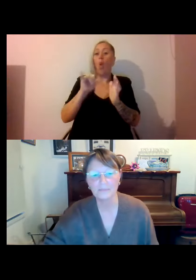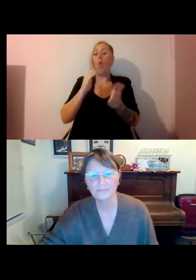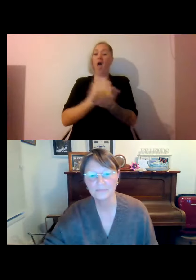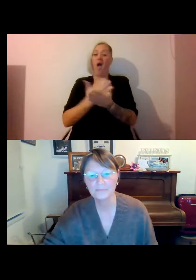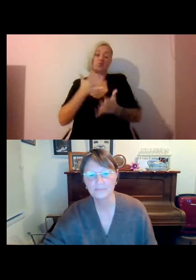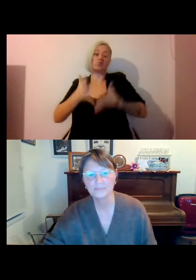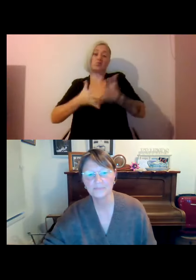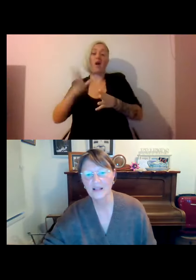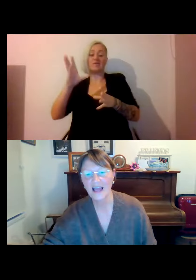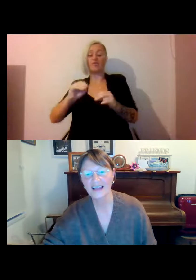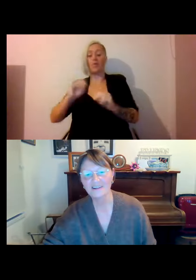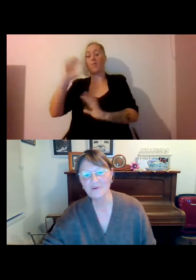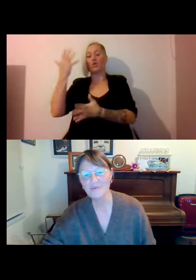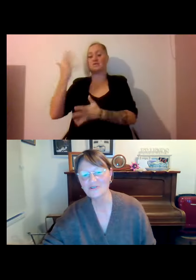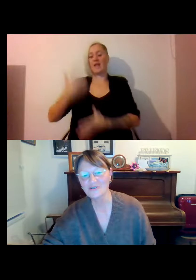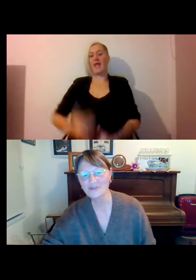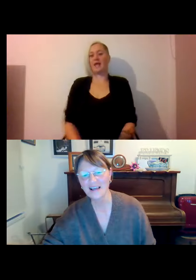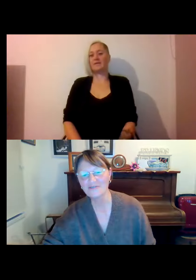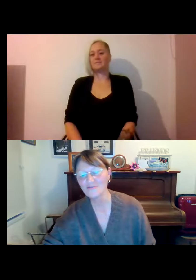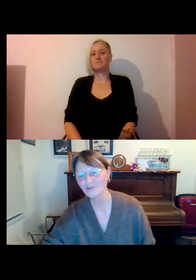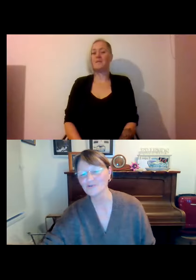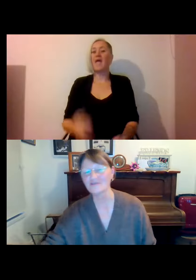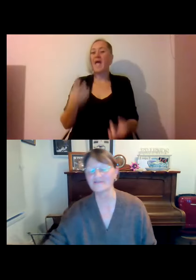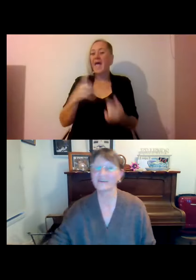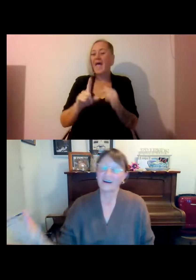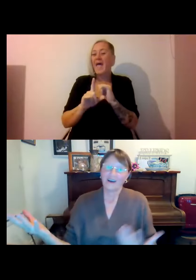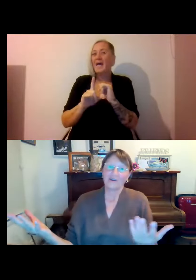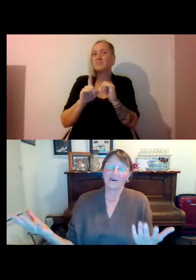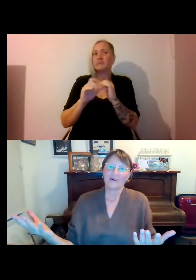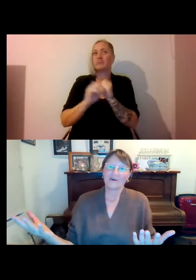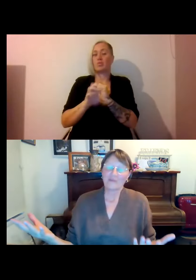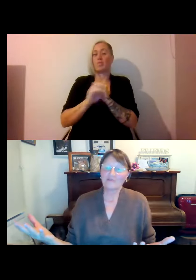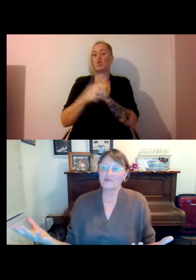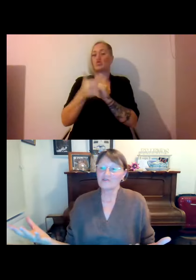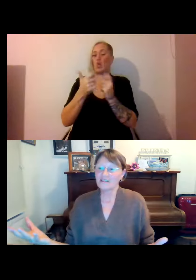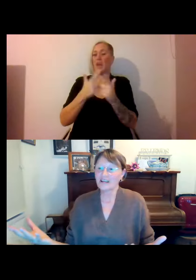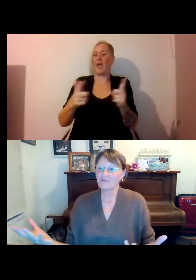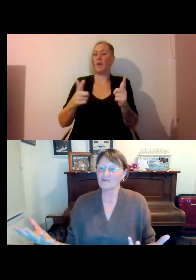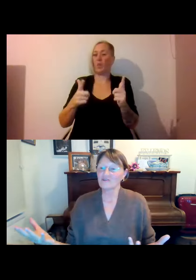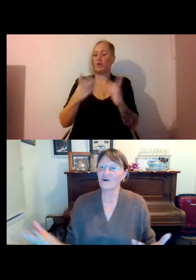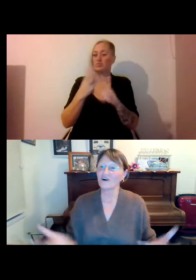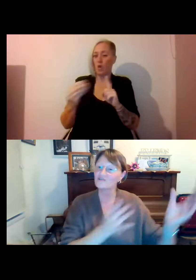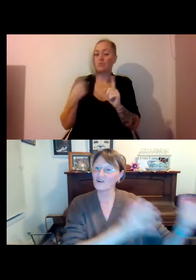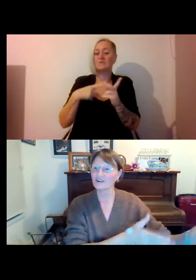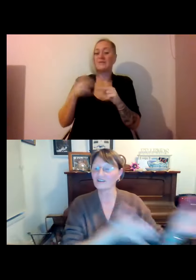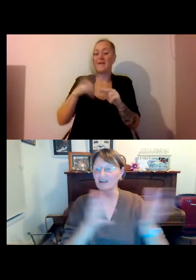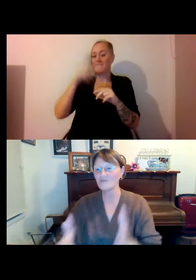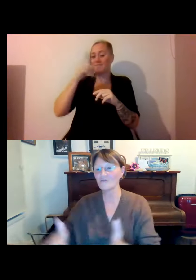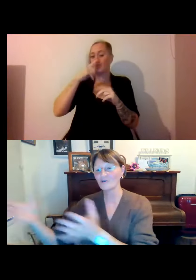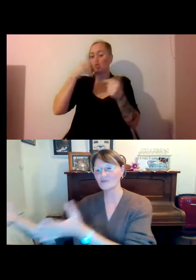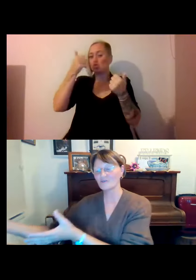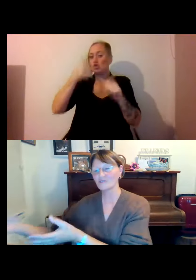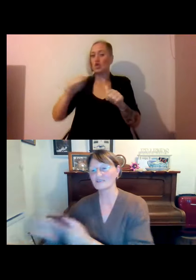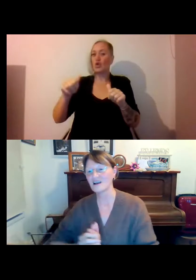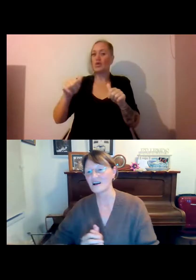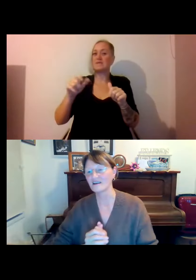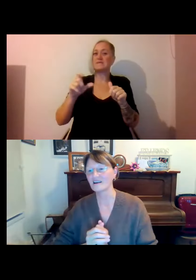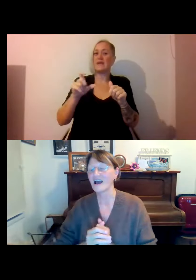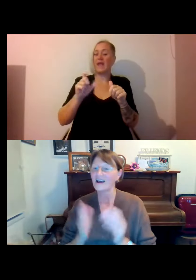vocab. And it promotes good language models, because if people are using keyword signs, signing the key words of